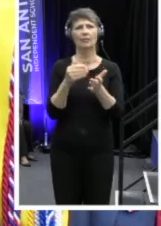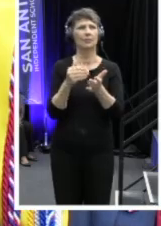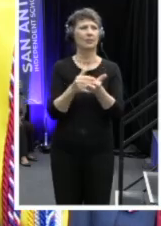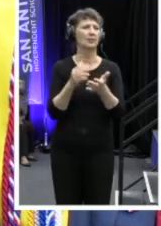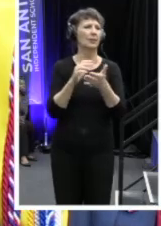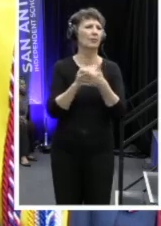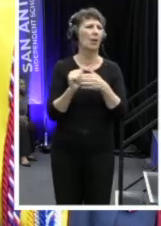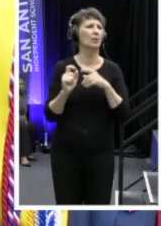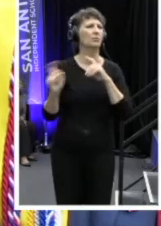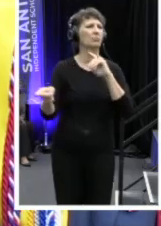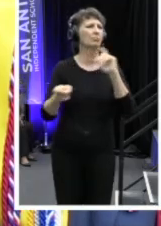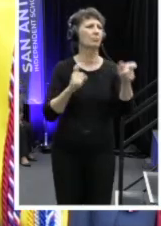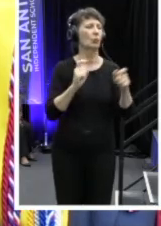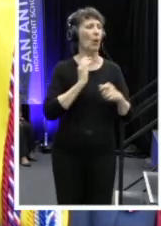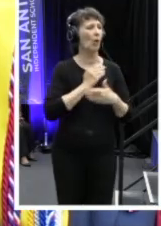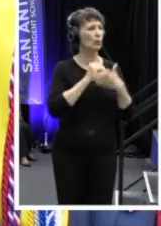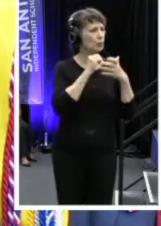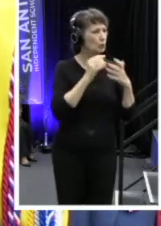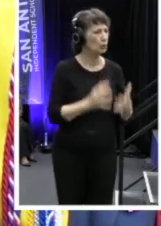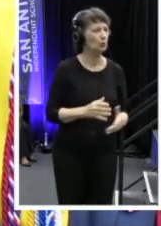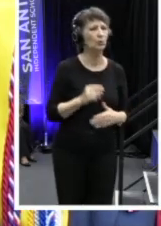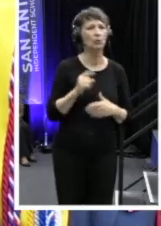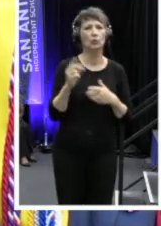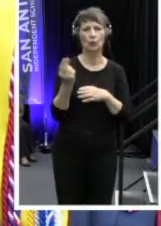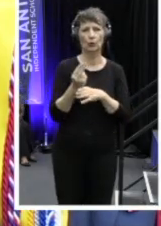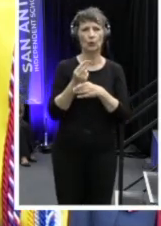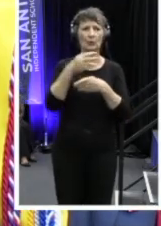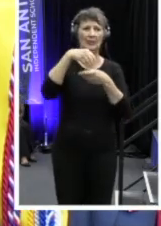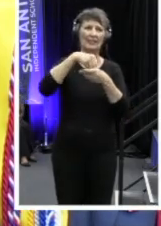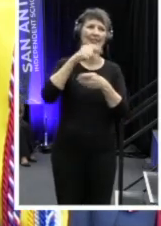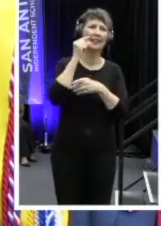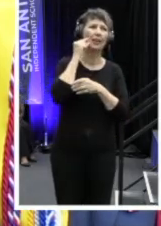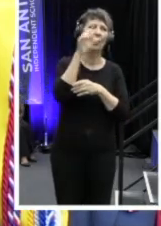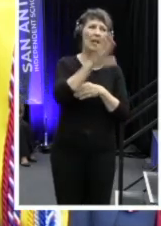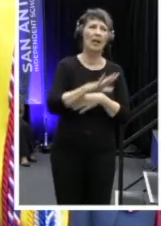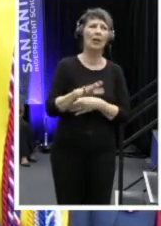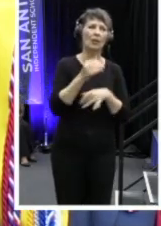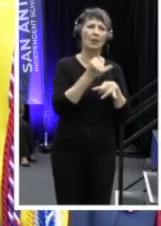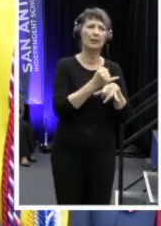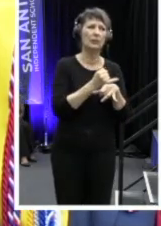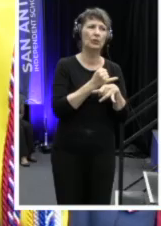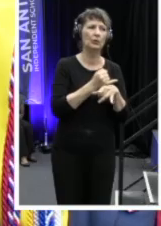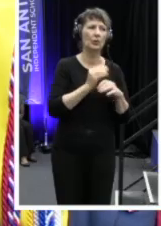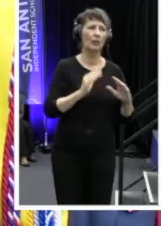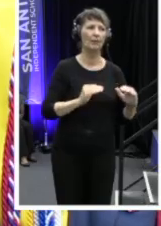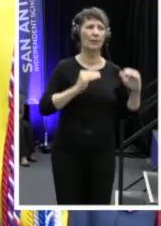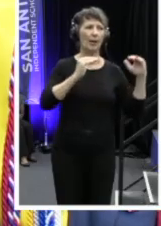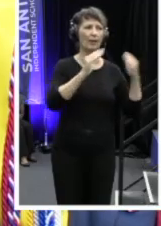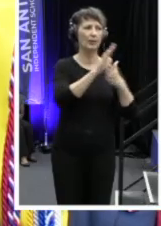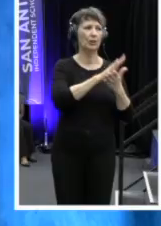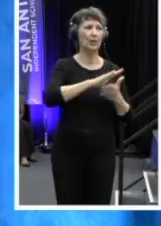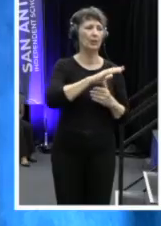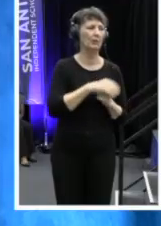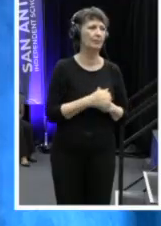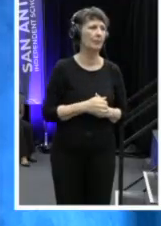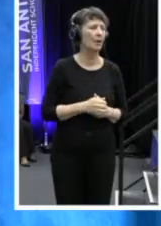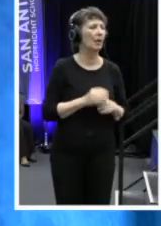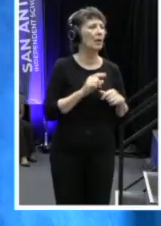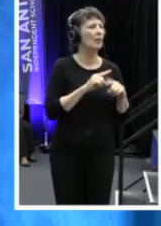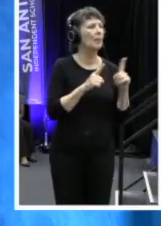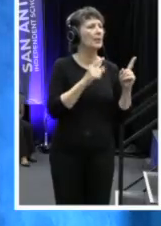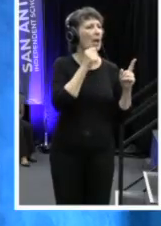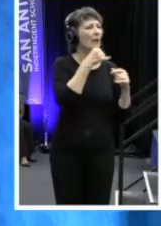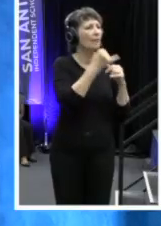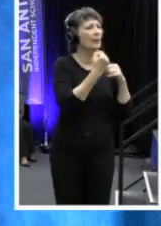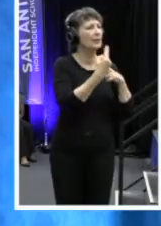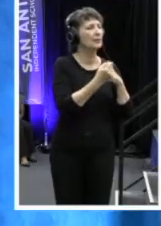in scholarships to our students to use at San Antonio area institutions of higher education. Although not